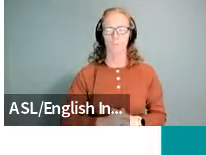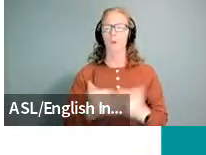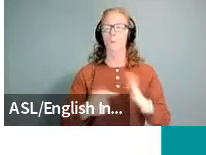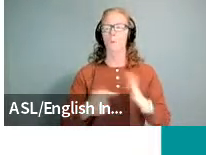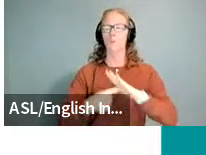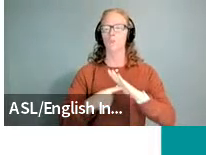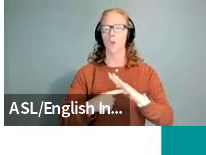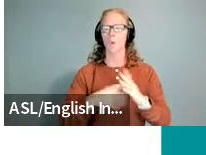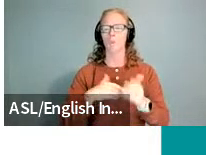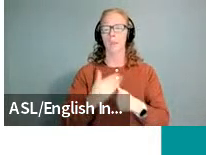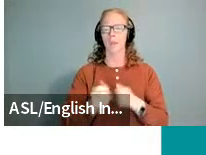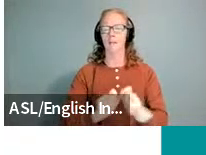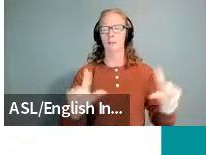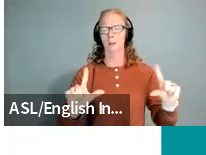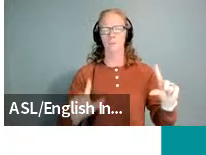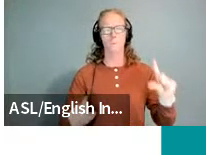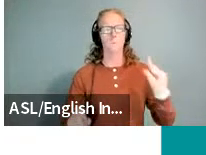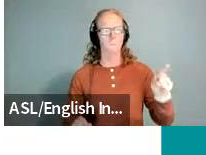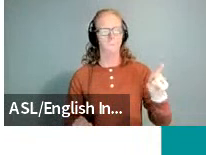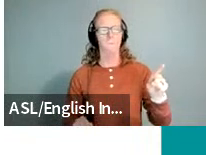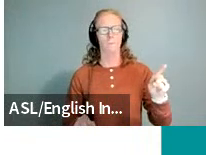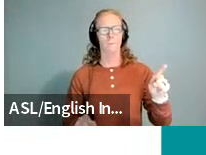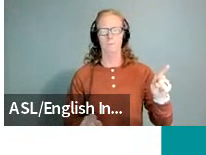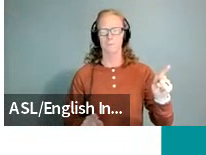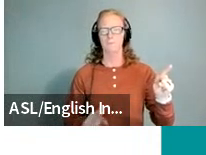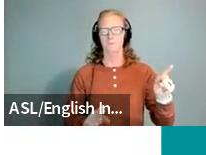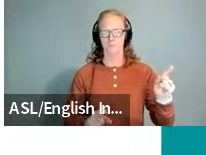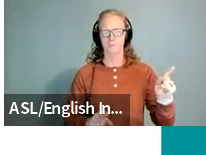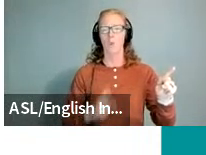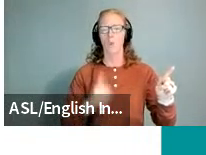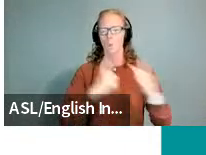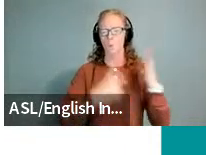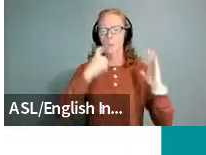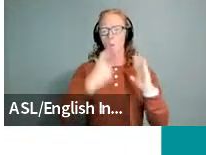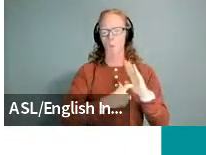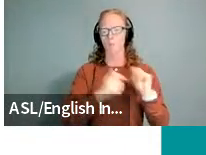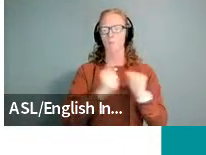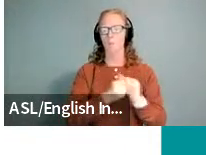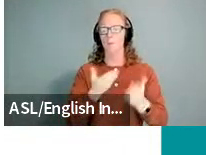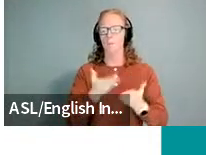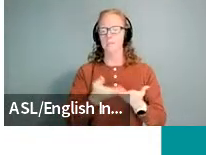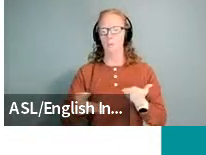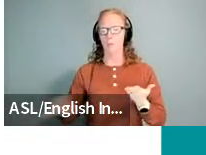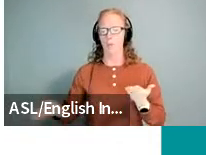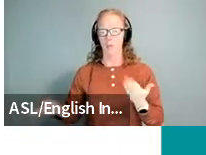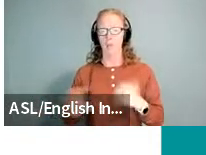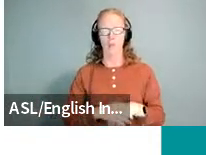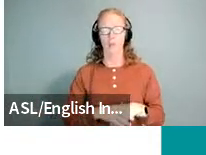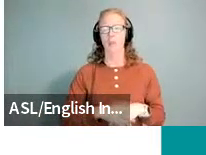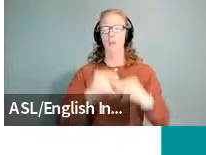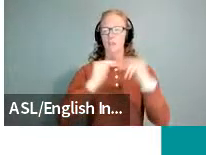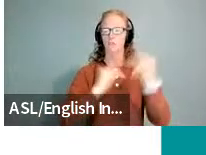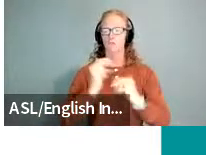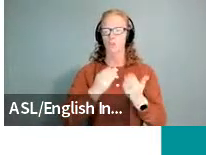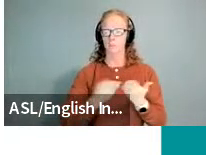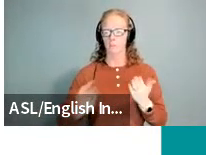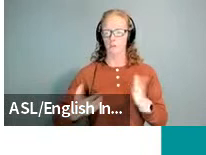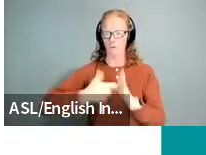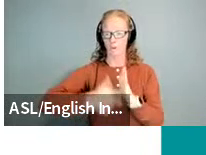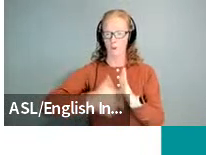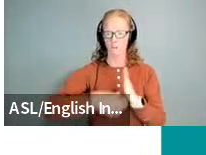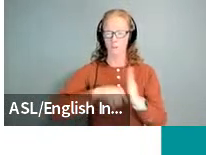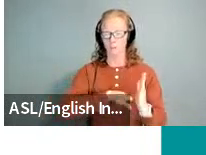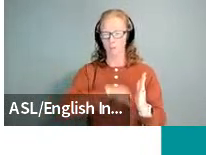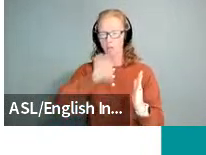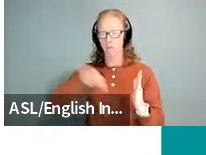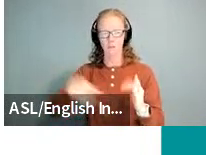show kind of some of the trends that we see in the material, construction material costs. So there's a lot of